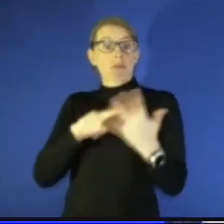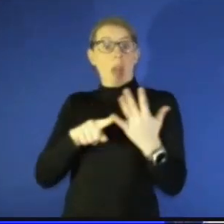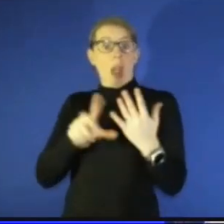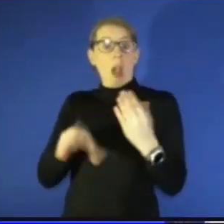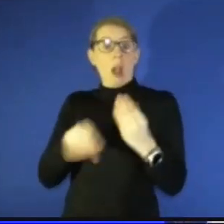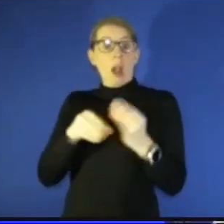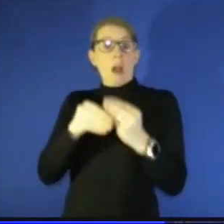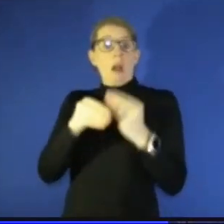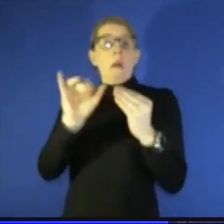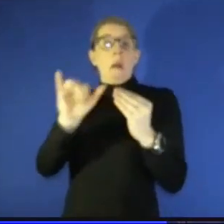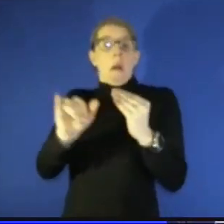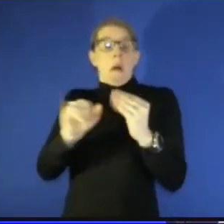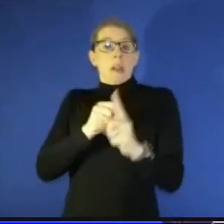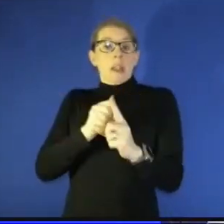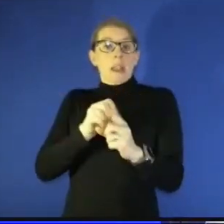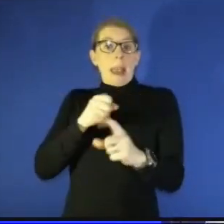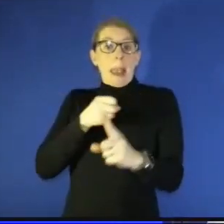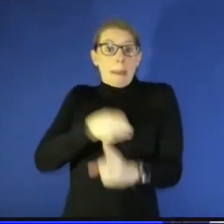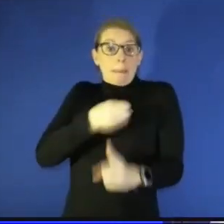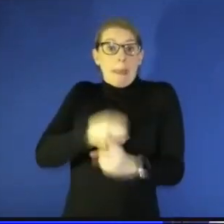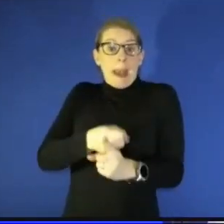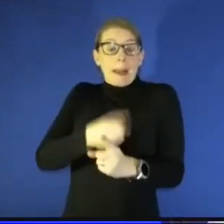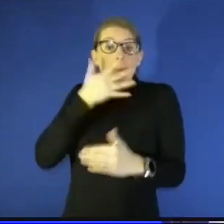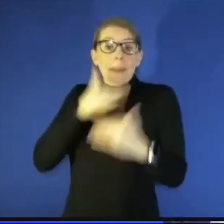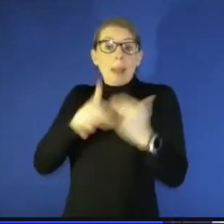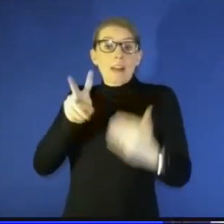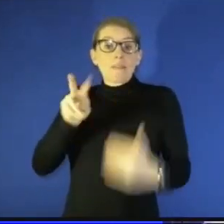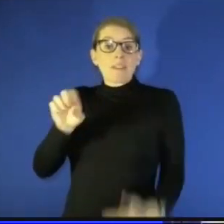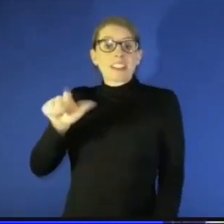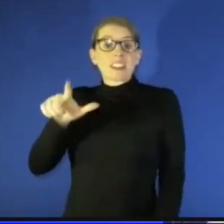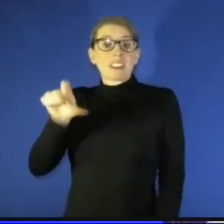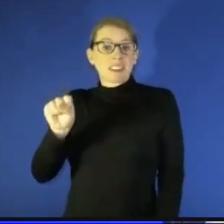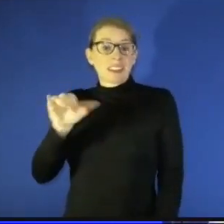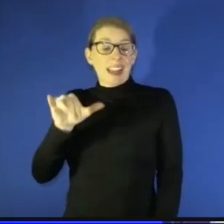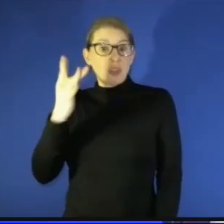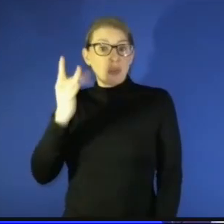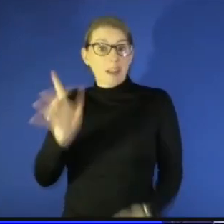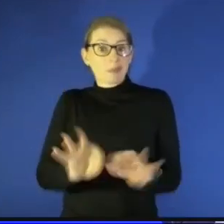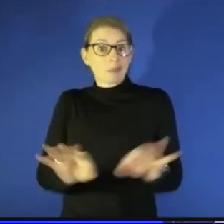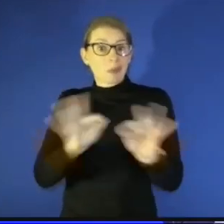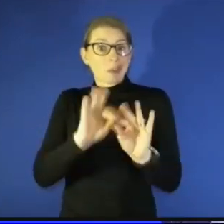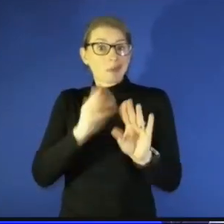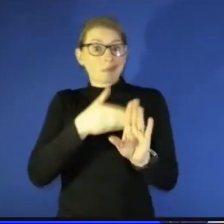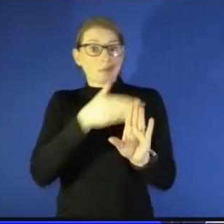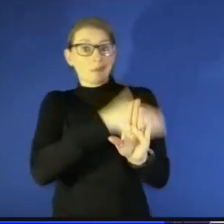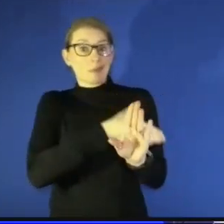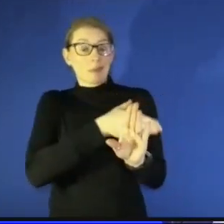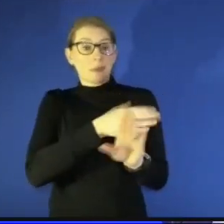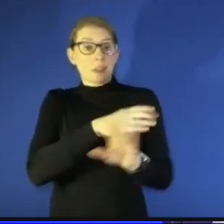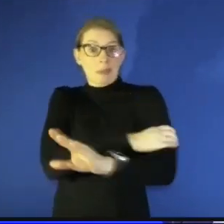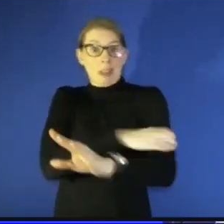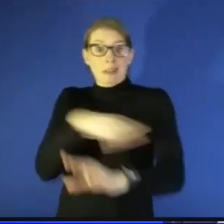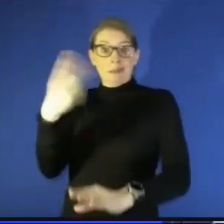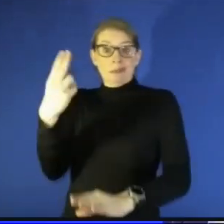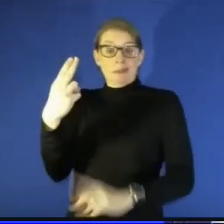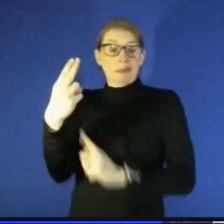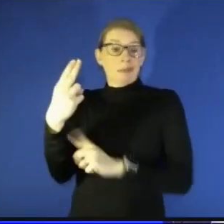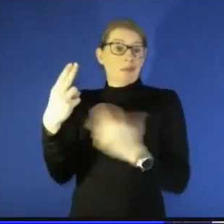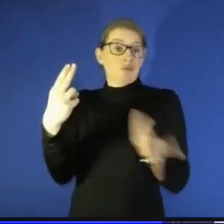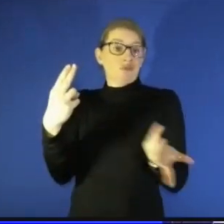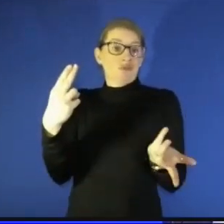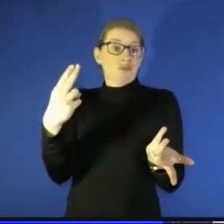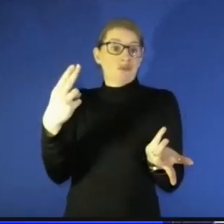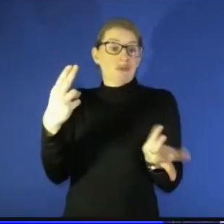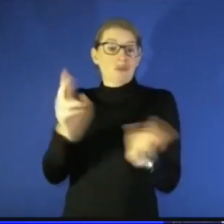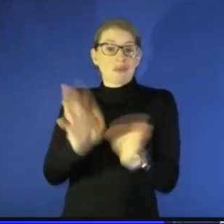to their blood vessels, and that's the reason why they were so important to begin with. High blood pressure in and of itself is not an important